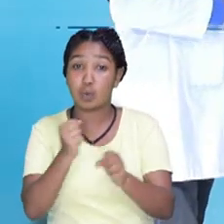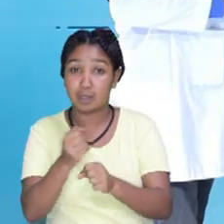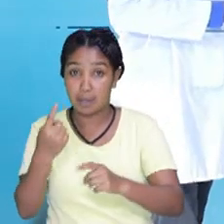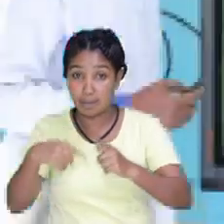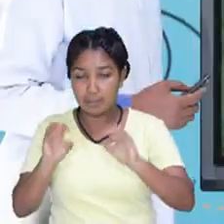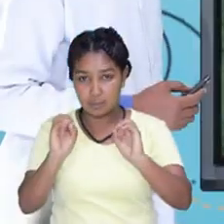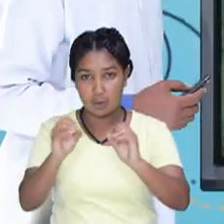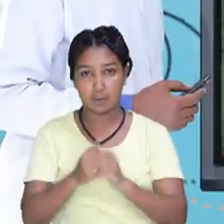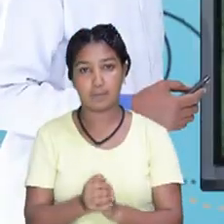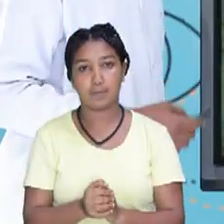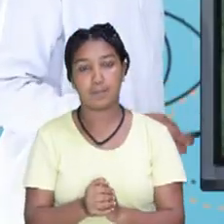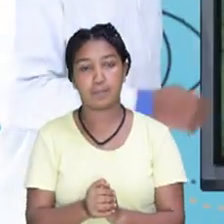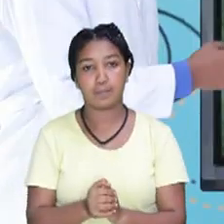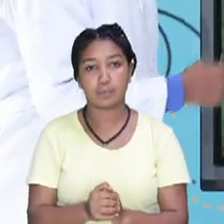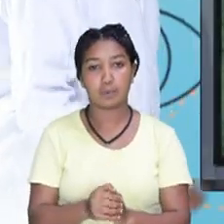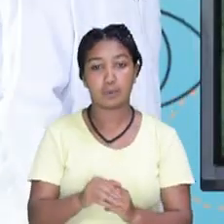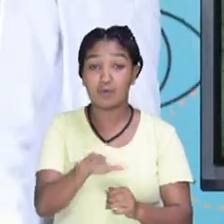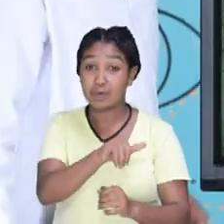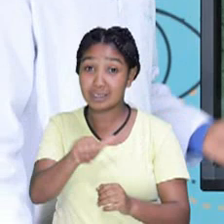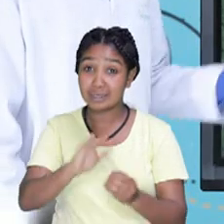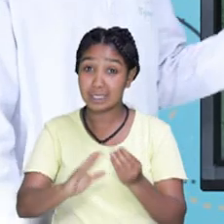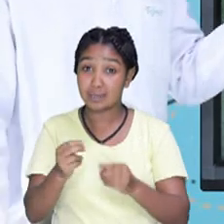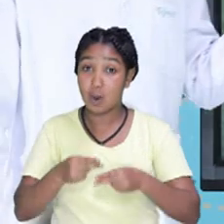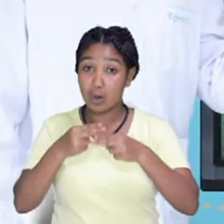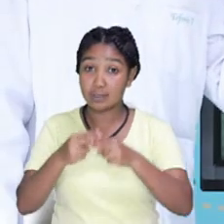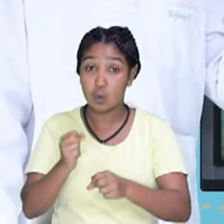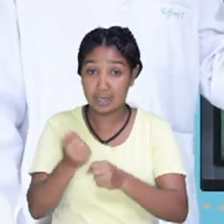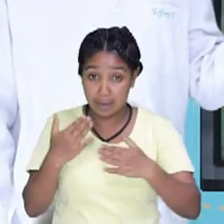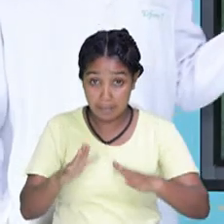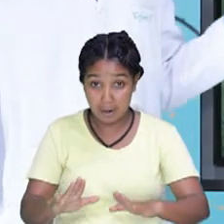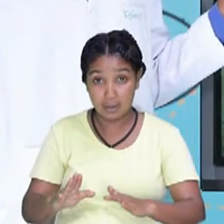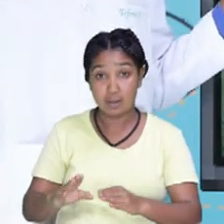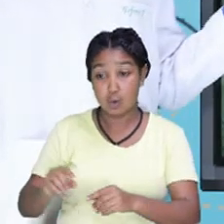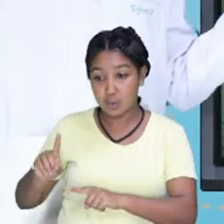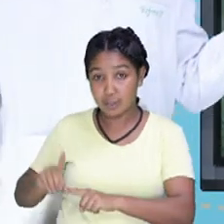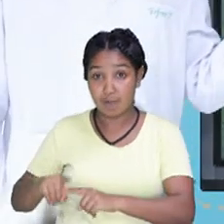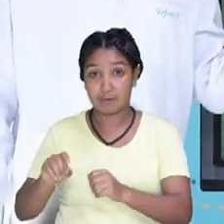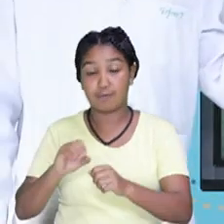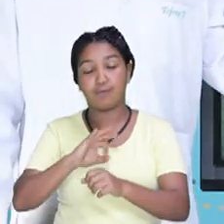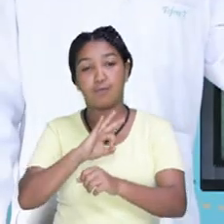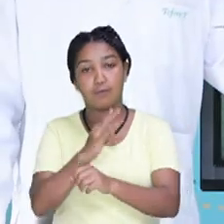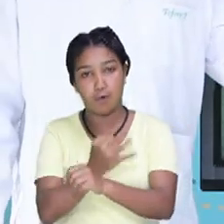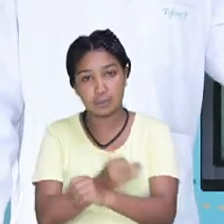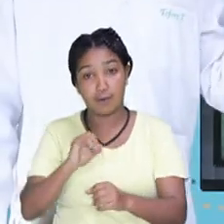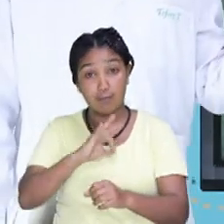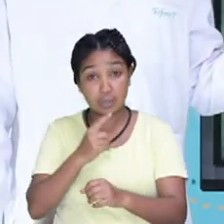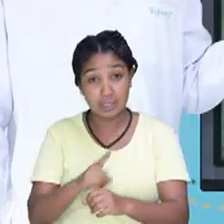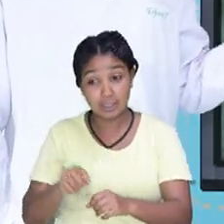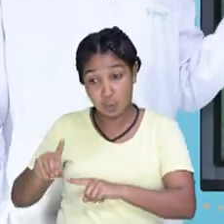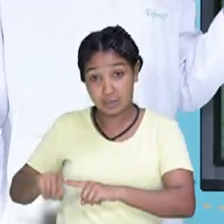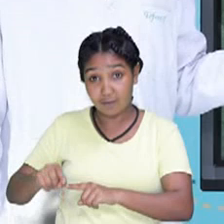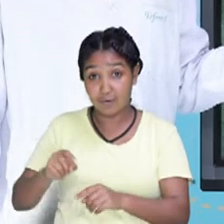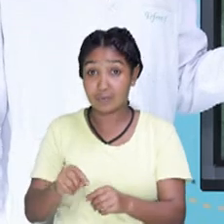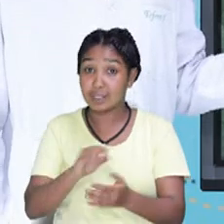done becomes zero. Okay? For such case, it's known as work done by conservative force. So the force is